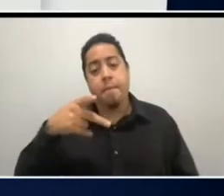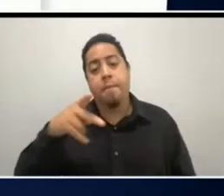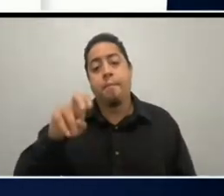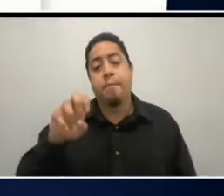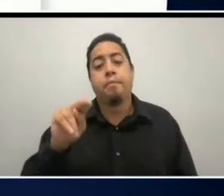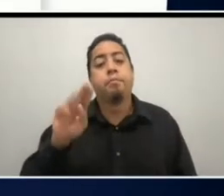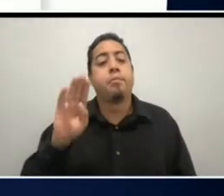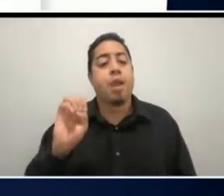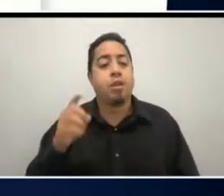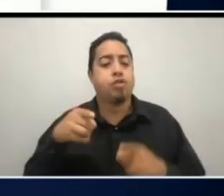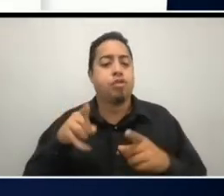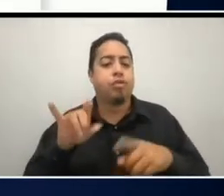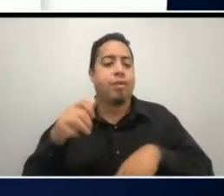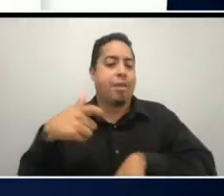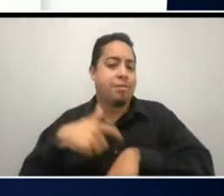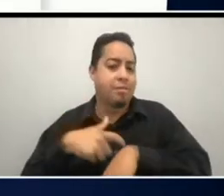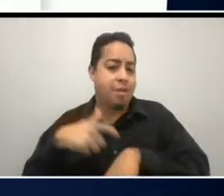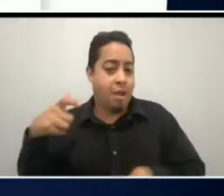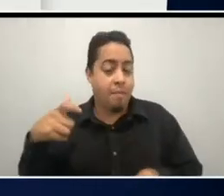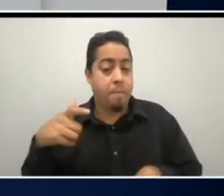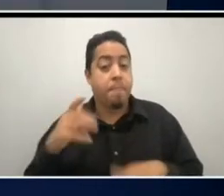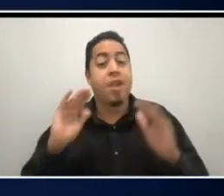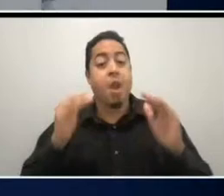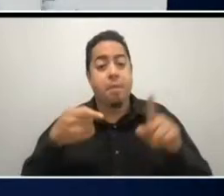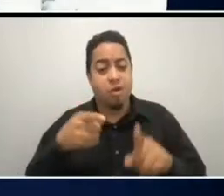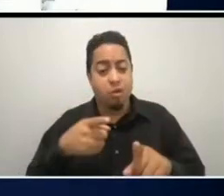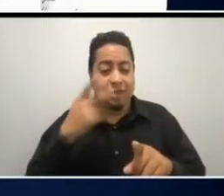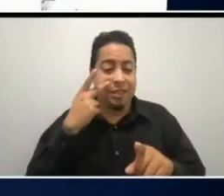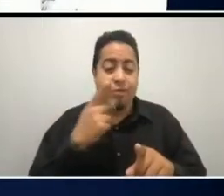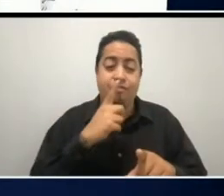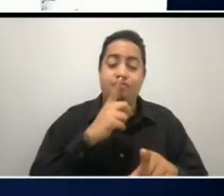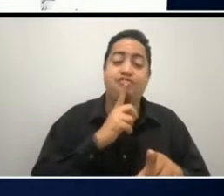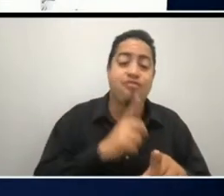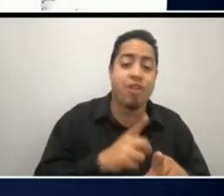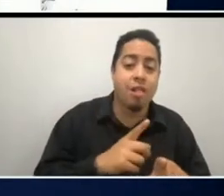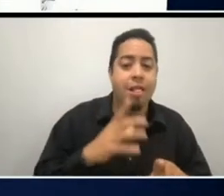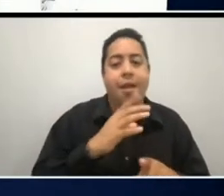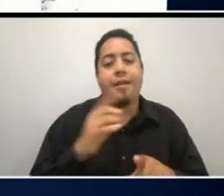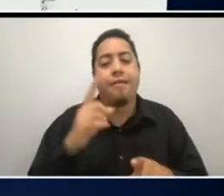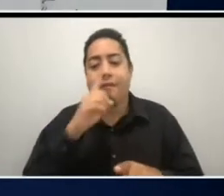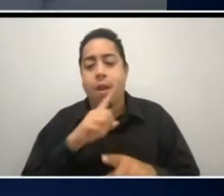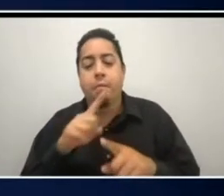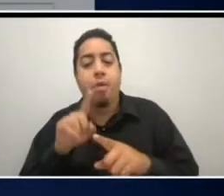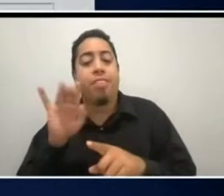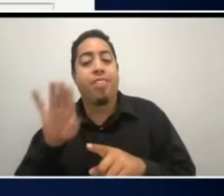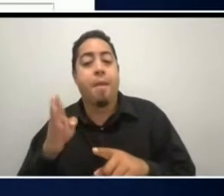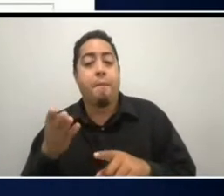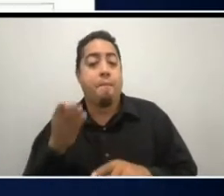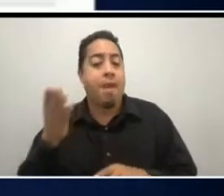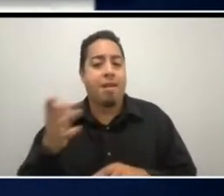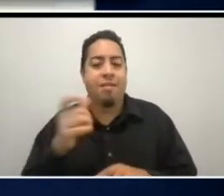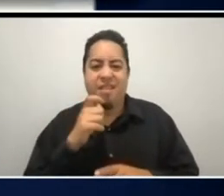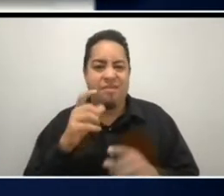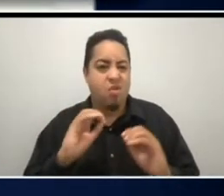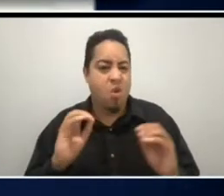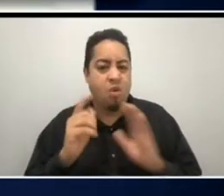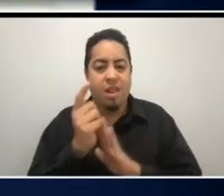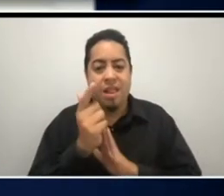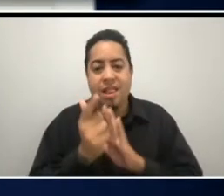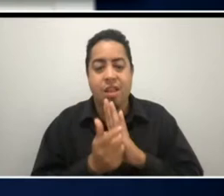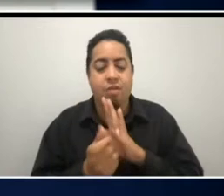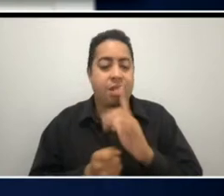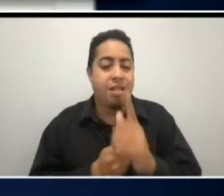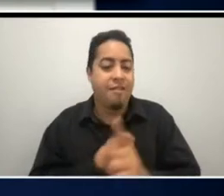certificates look like as compared to the real ones. But these ballots had no legal effect. In an email produced to the Select